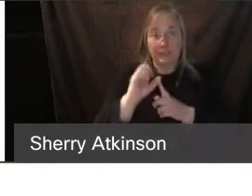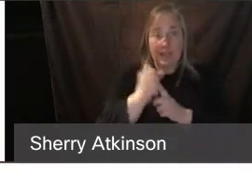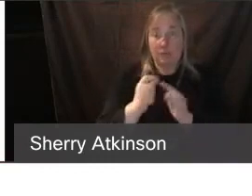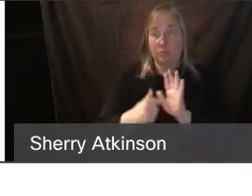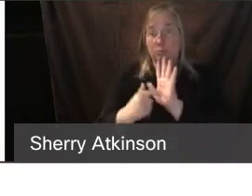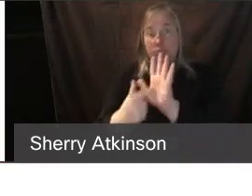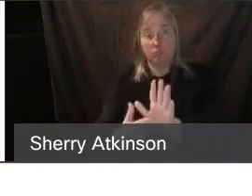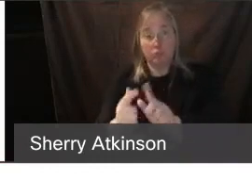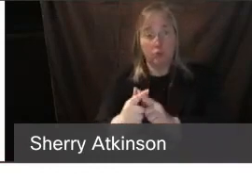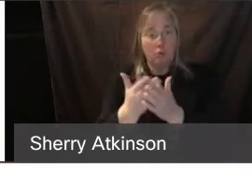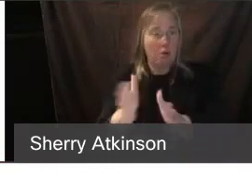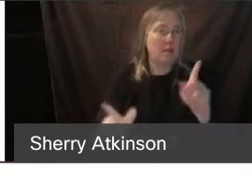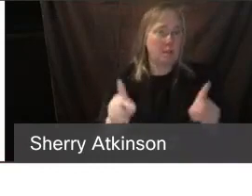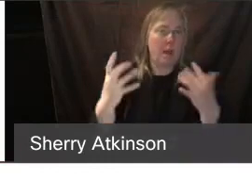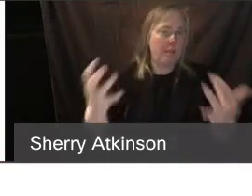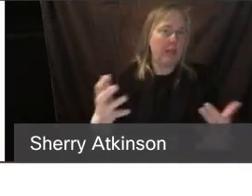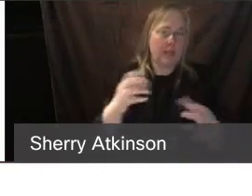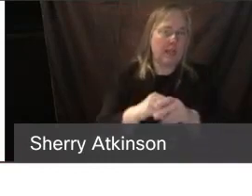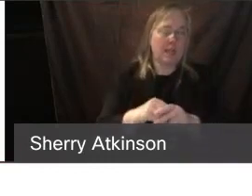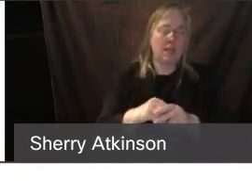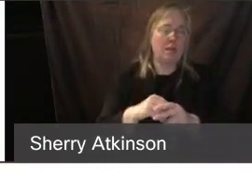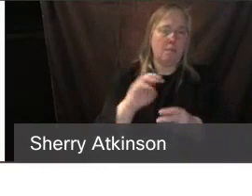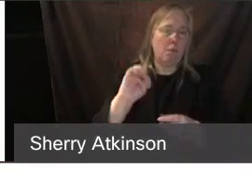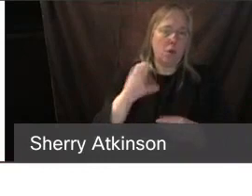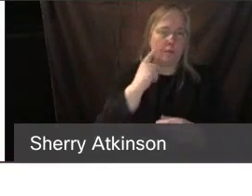in March for a growth scenario workshop.